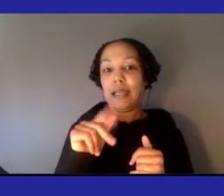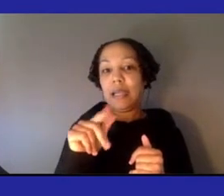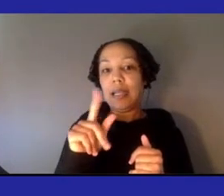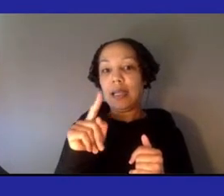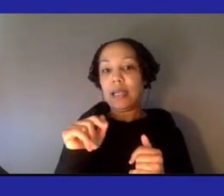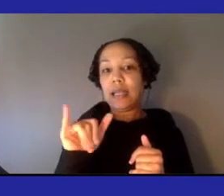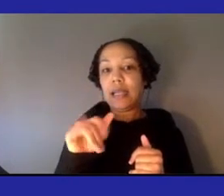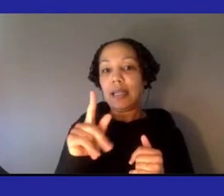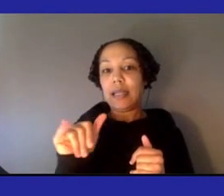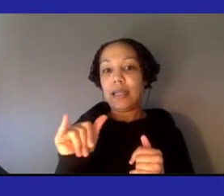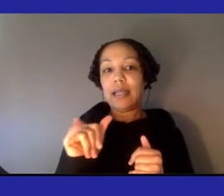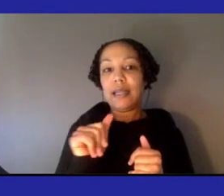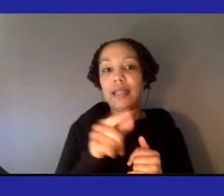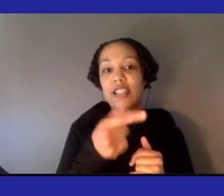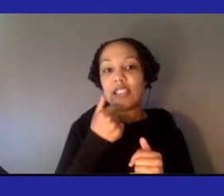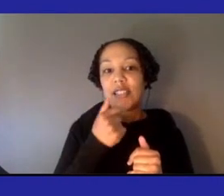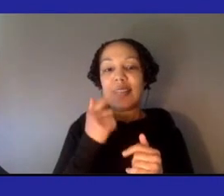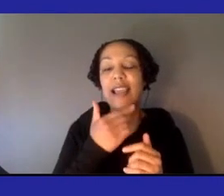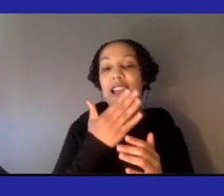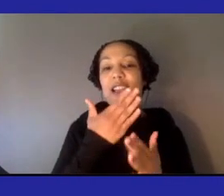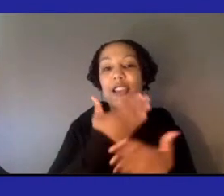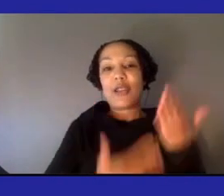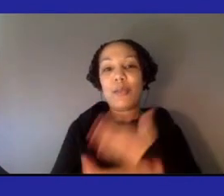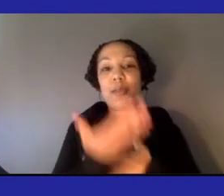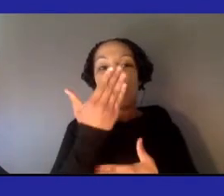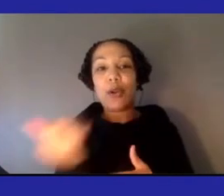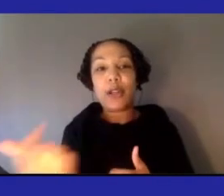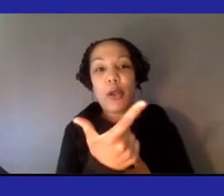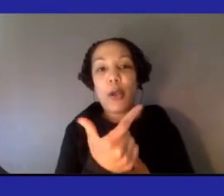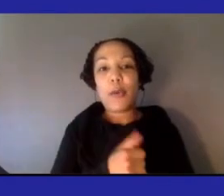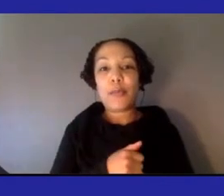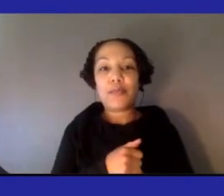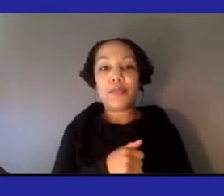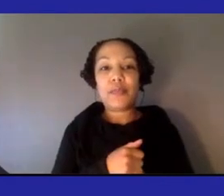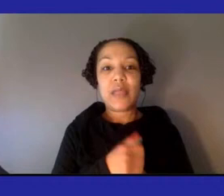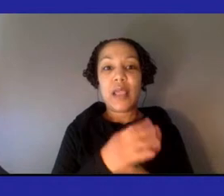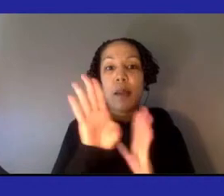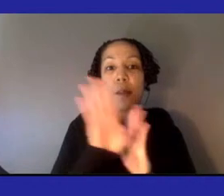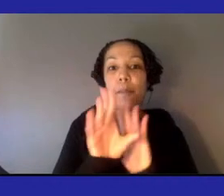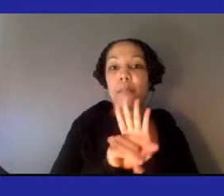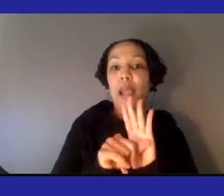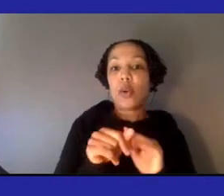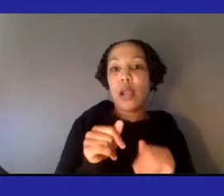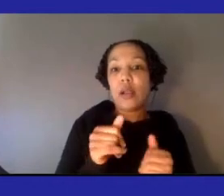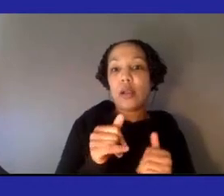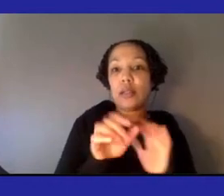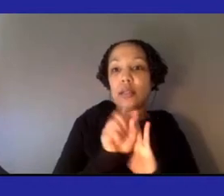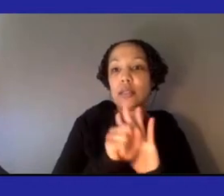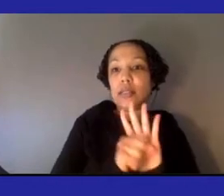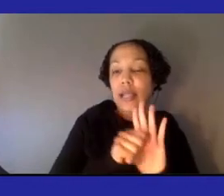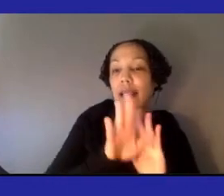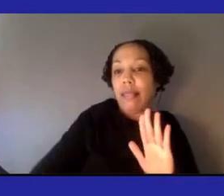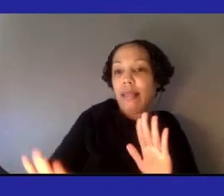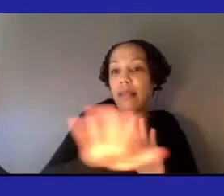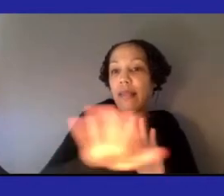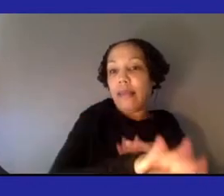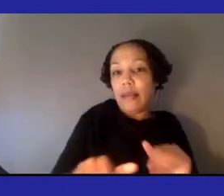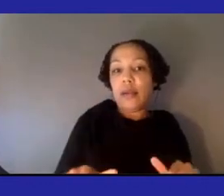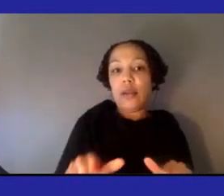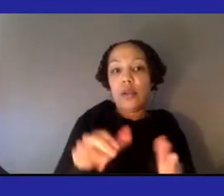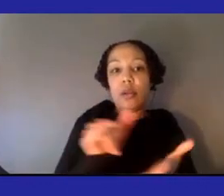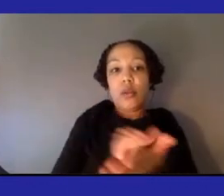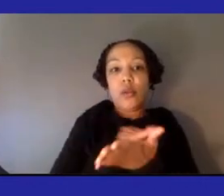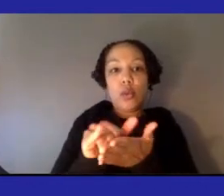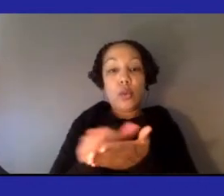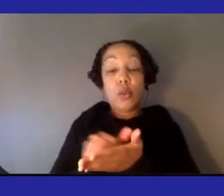morning, everyone. Morning. Let's start with the background and current state of the project, of the area. New York City Health and